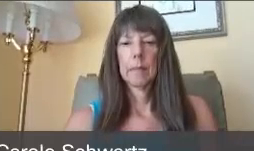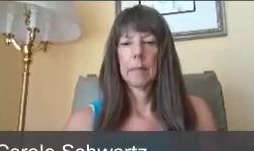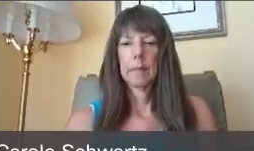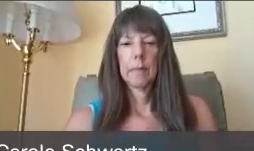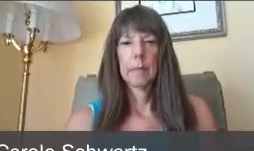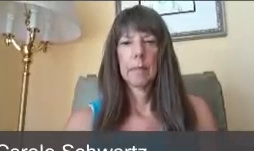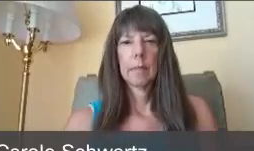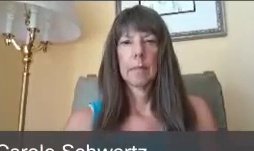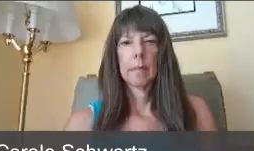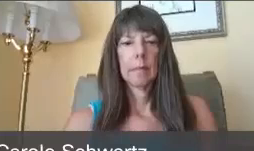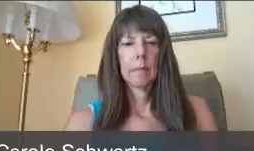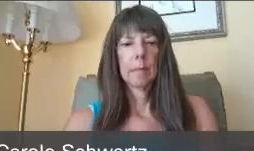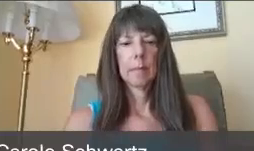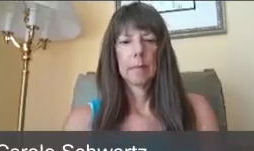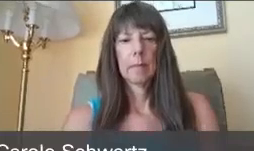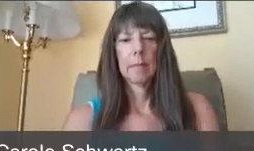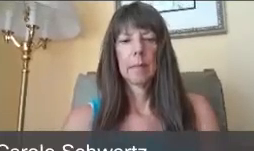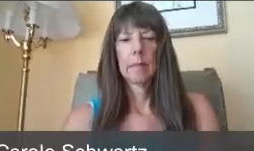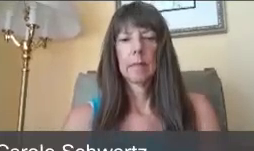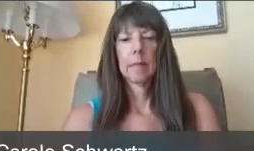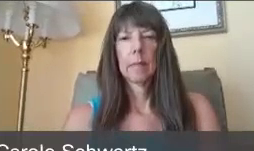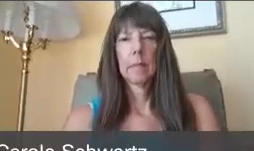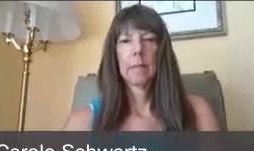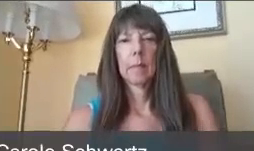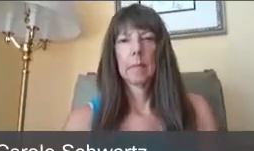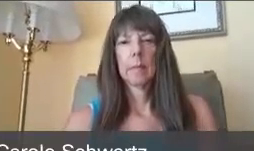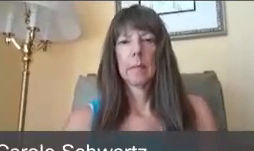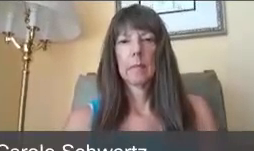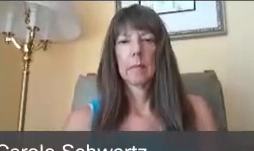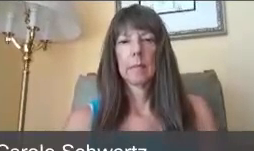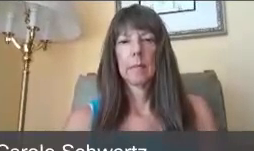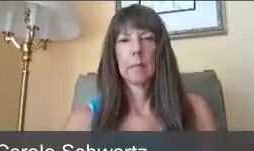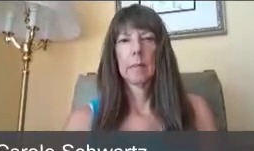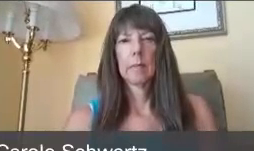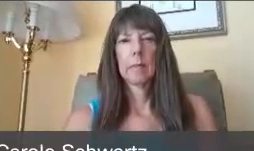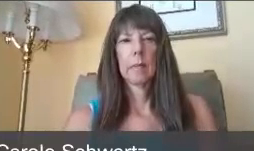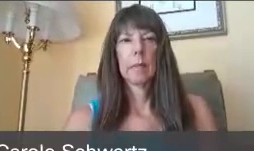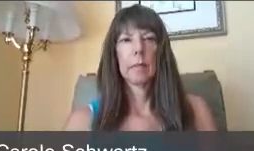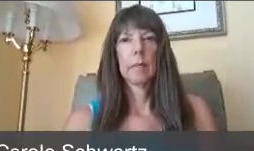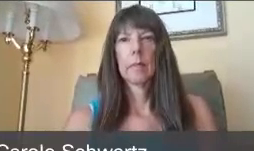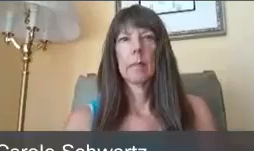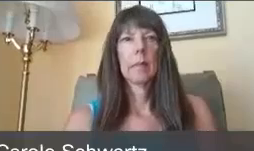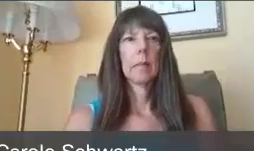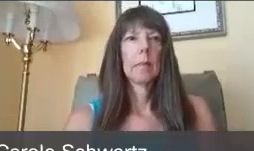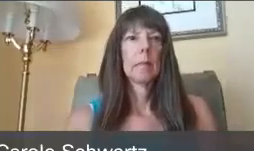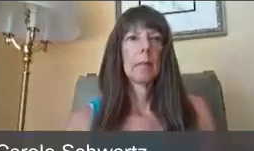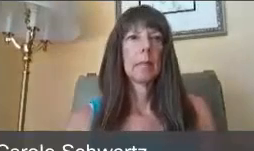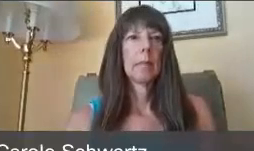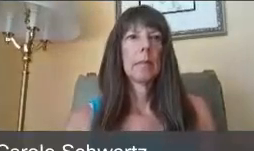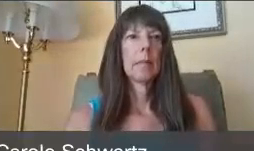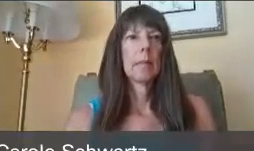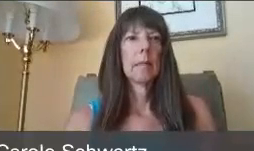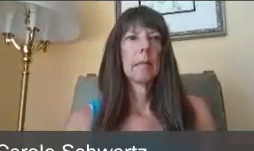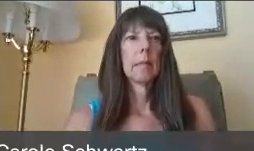their own workforces. Our limitations, we didn't have a control group. We only did it once, as I mentioned to